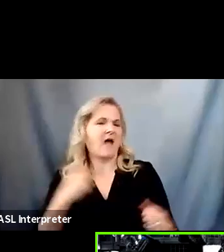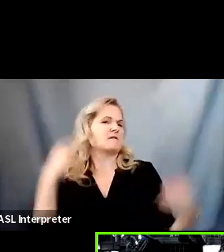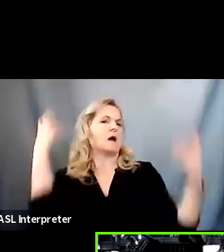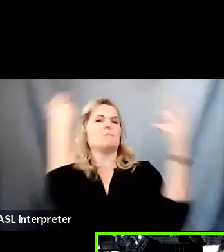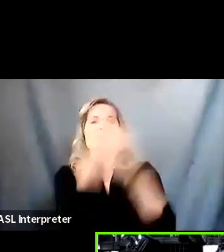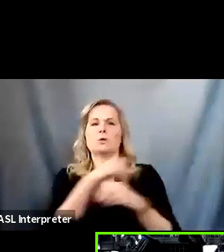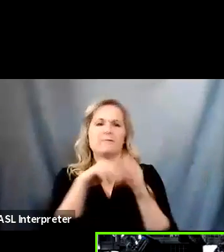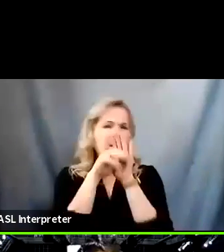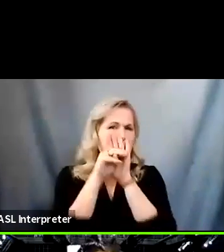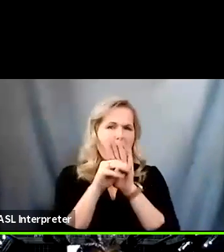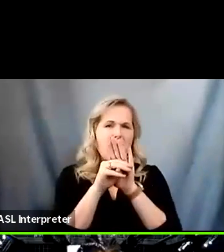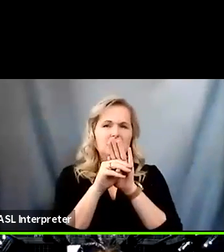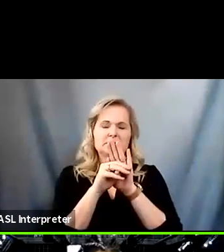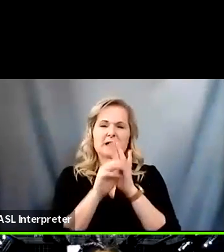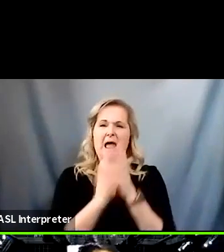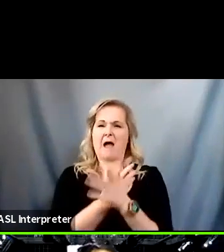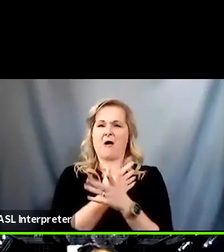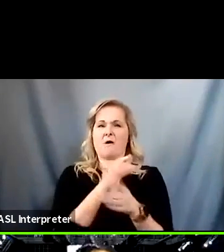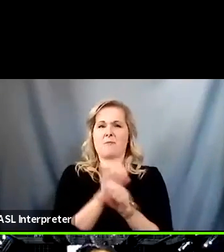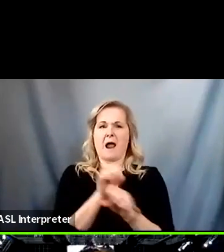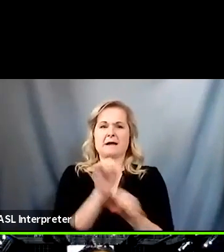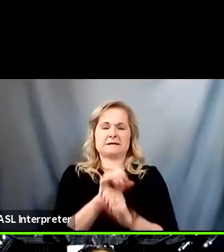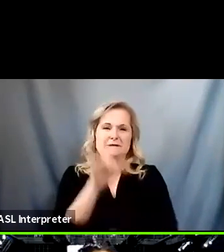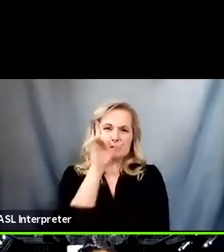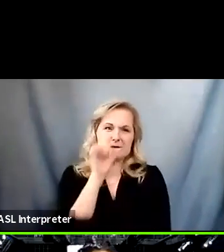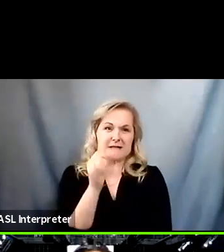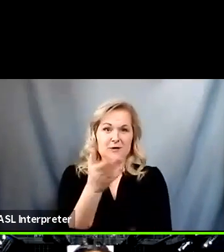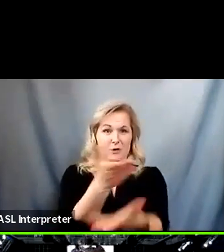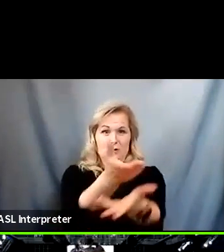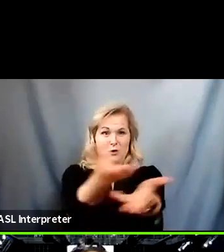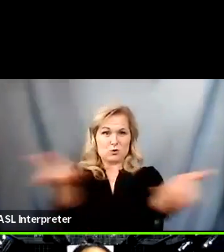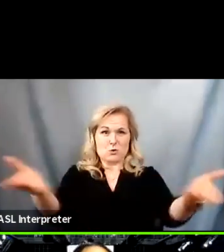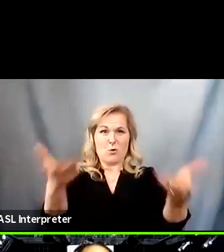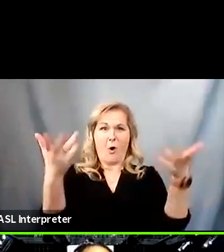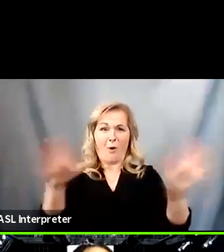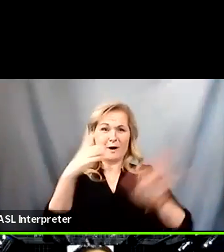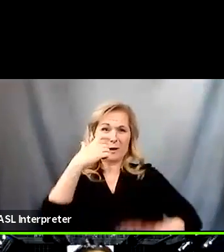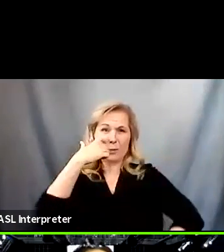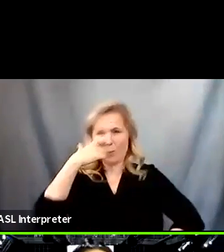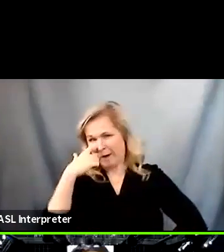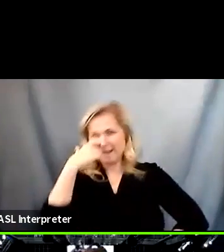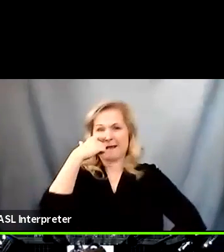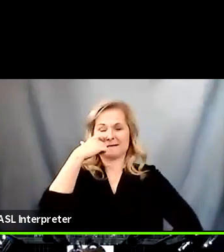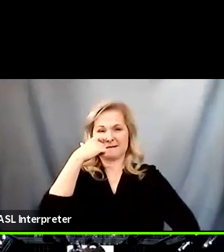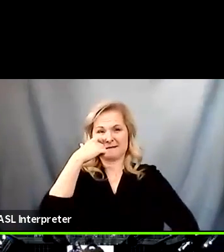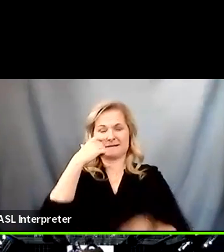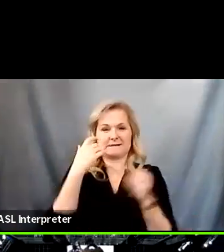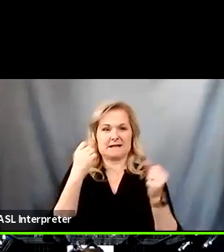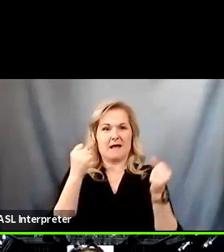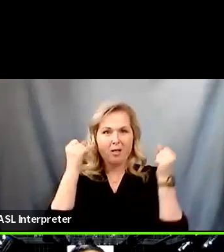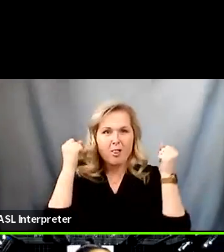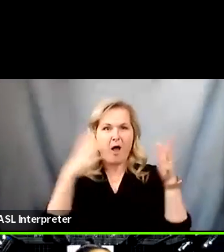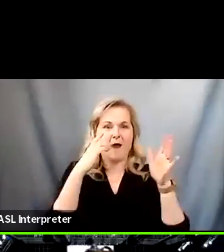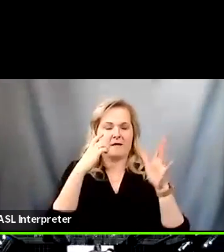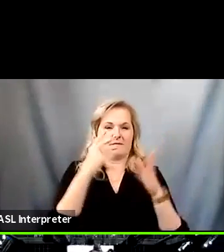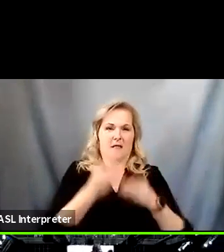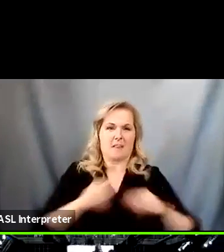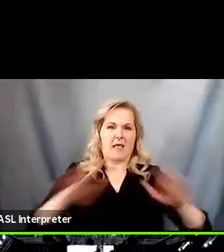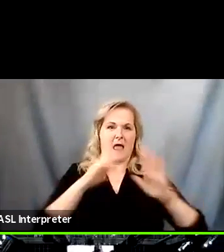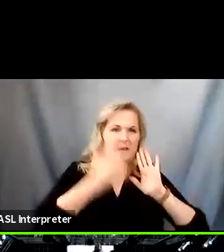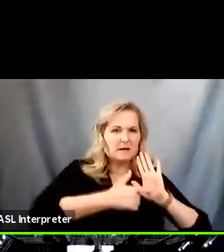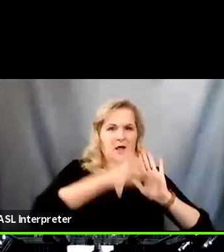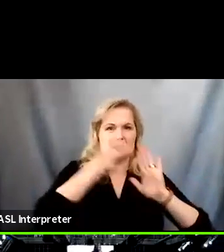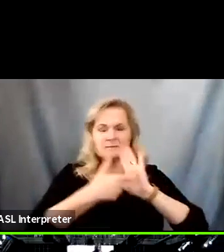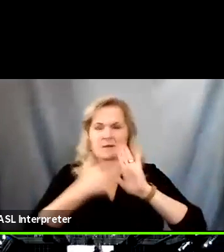modeled what our practice is. So you, the viewers, have witnessed a number of land acknowledgements done from a lot of